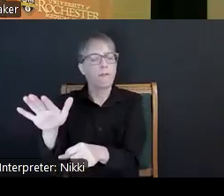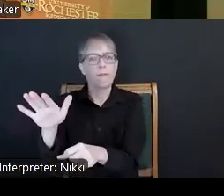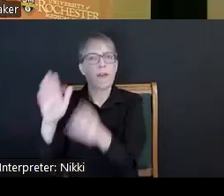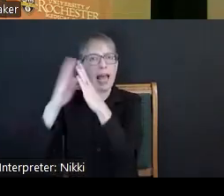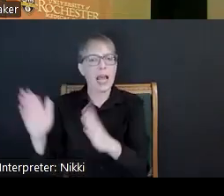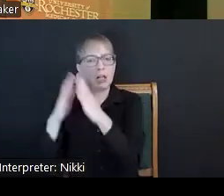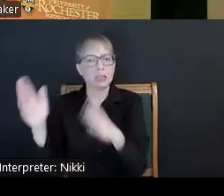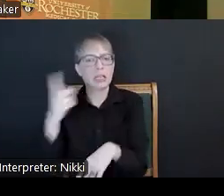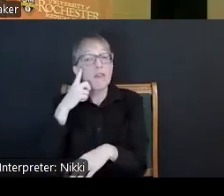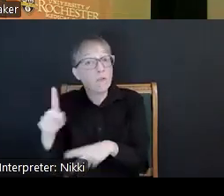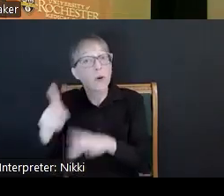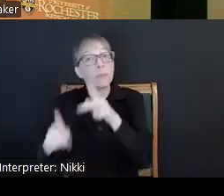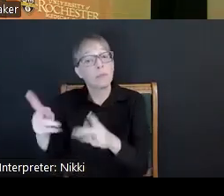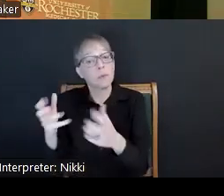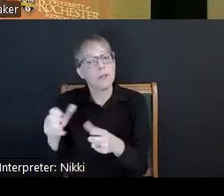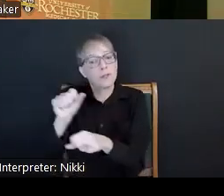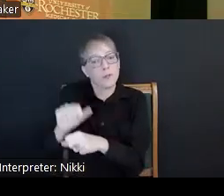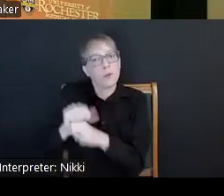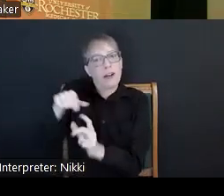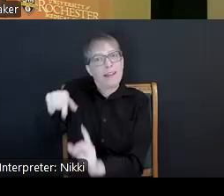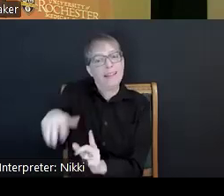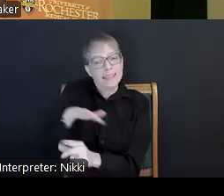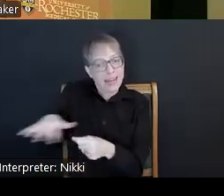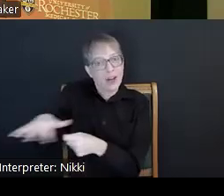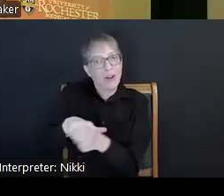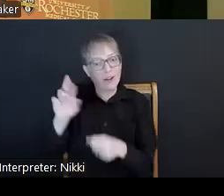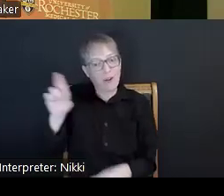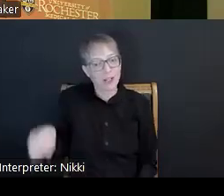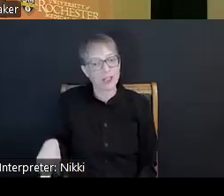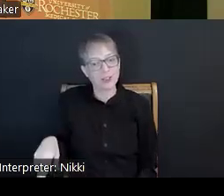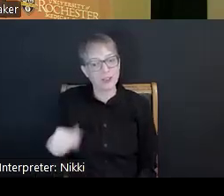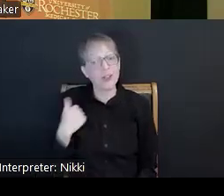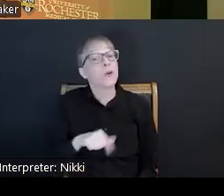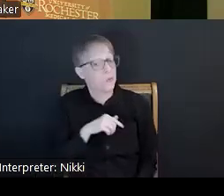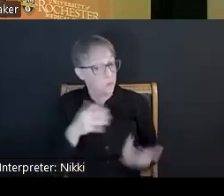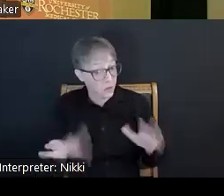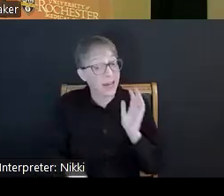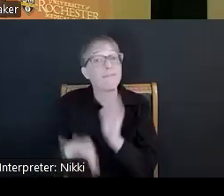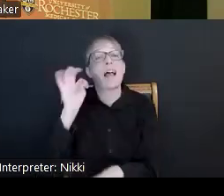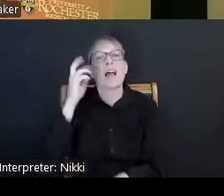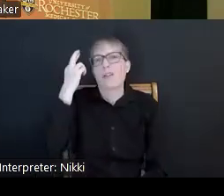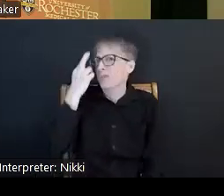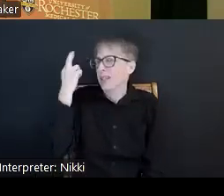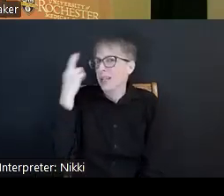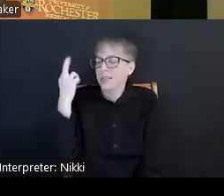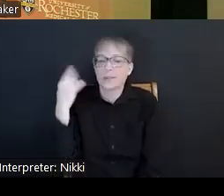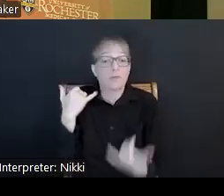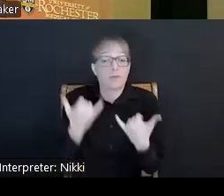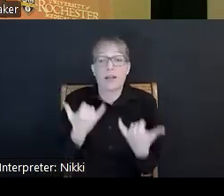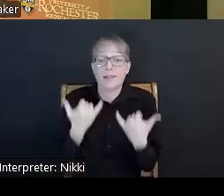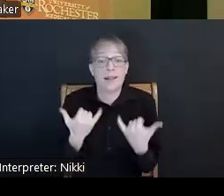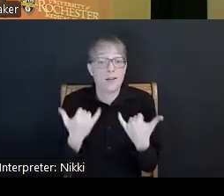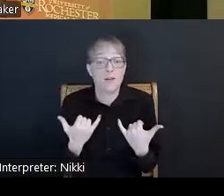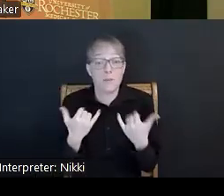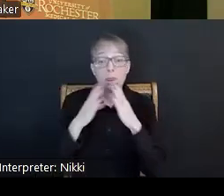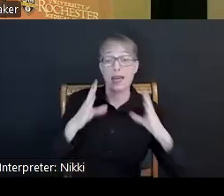the Rochester metropolitan area. We have found that we are unable at the present time to meet the housing needs